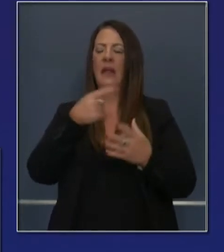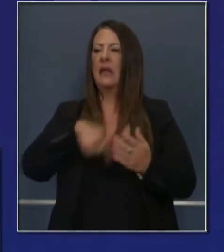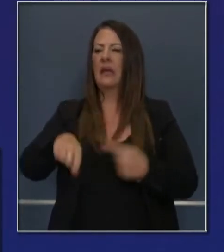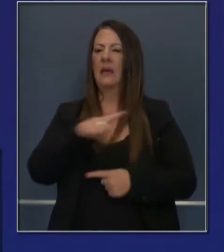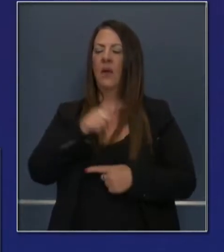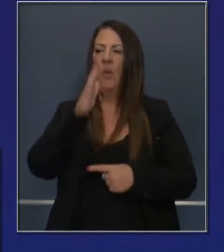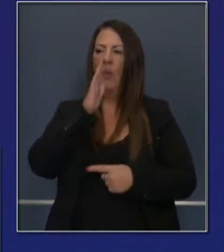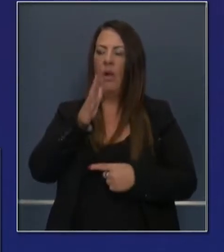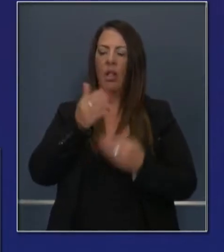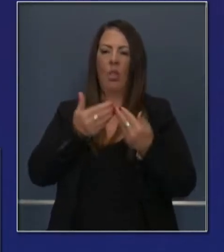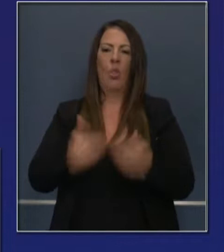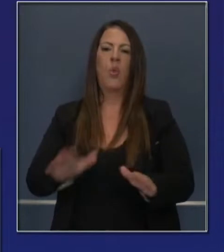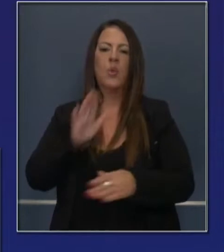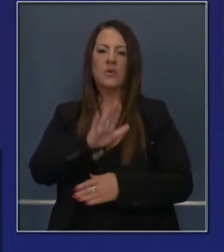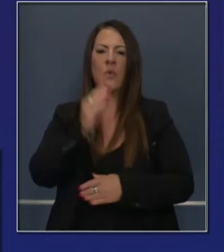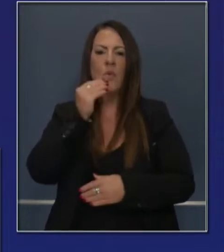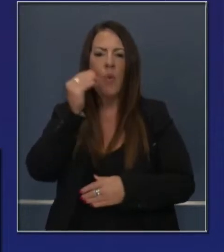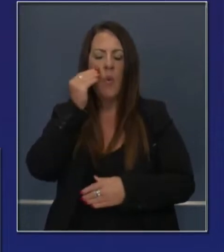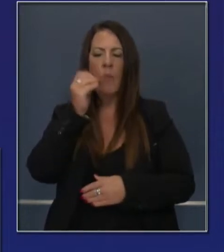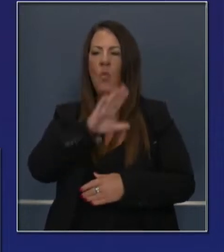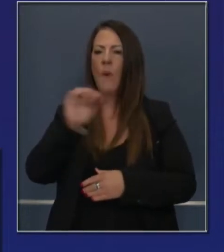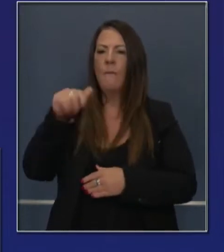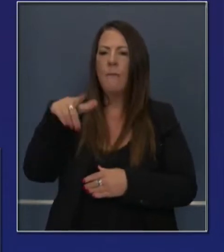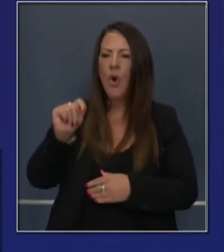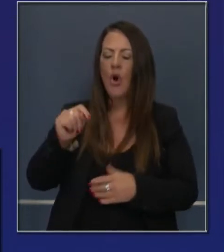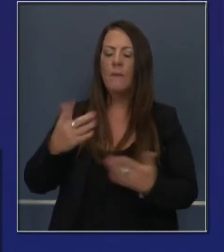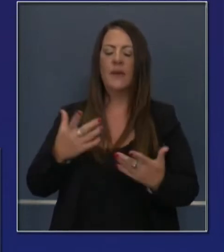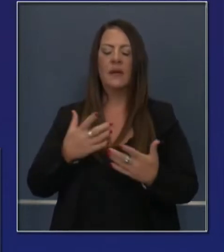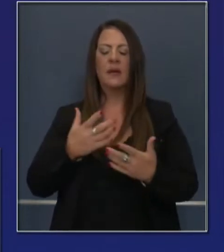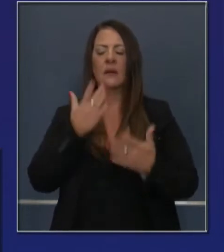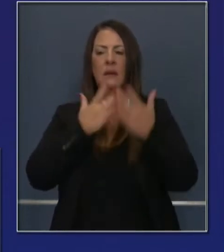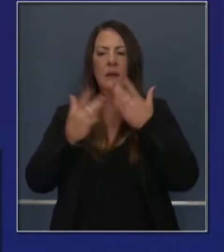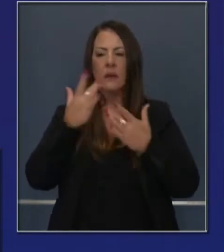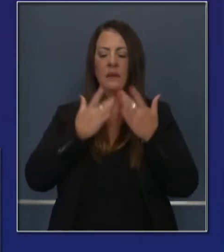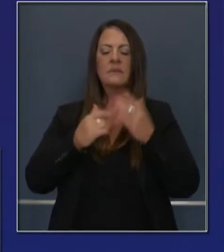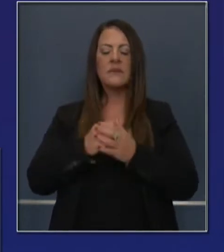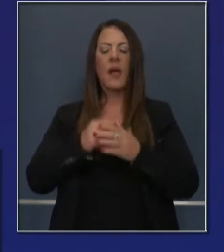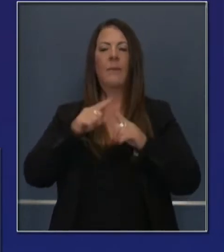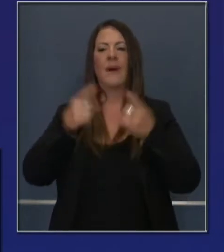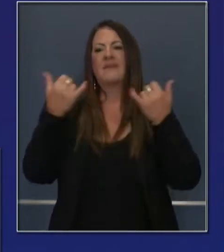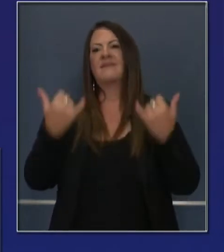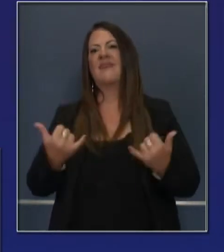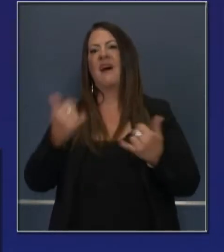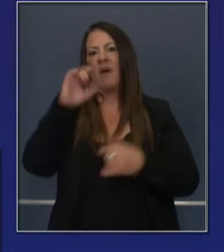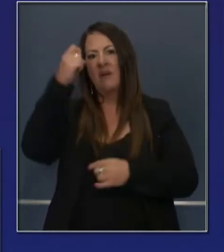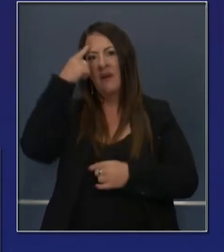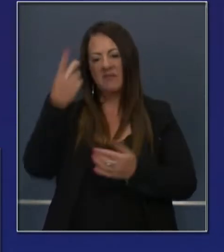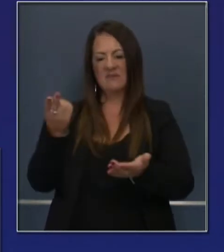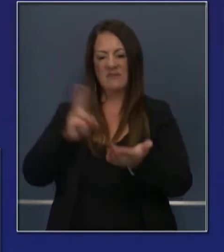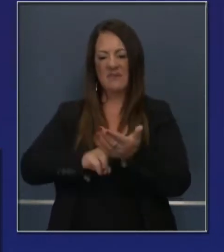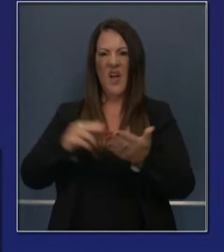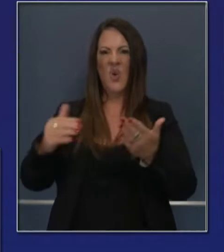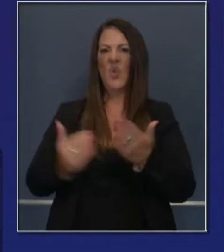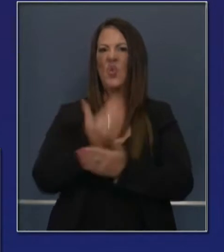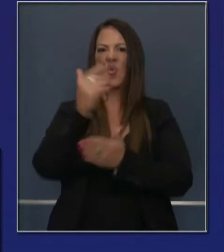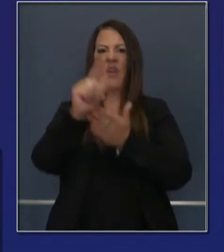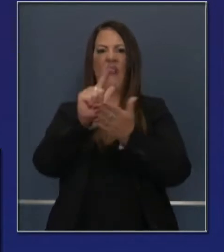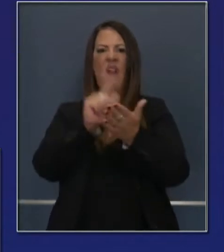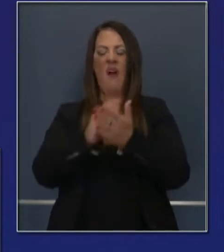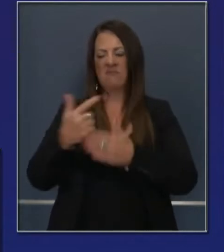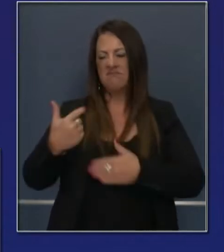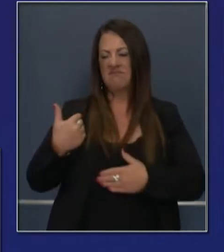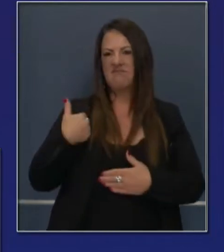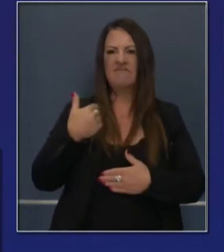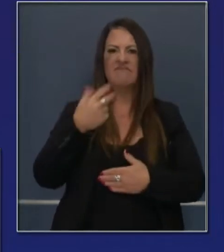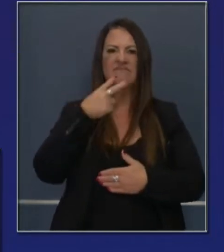their apartment or the place that they call home. Thanks to the new law that has been signed by the governor just on Monday, and